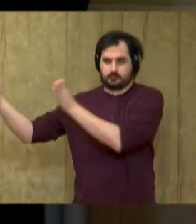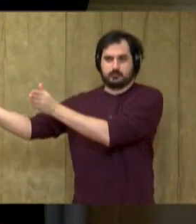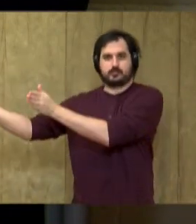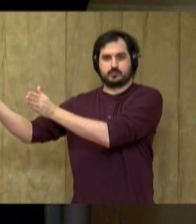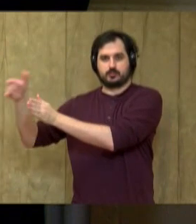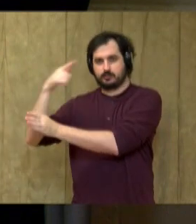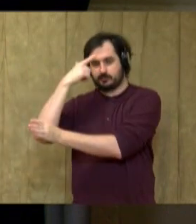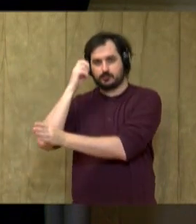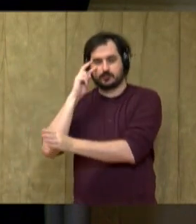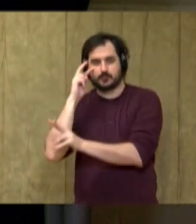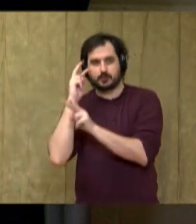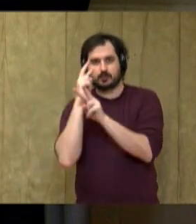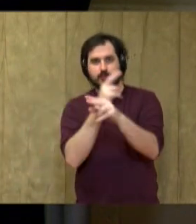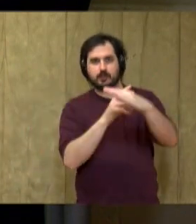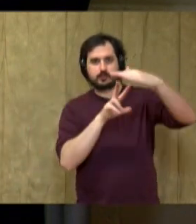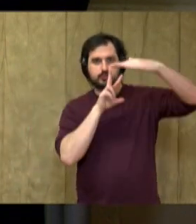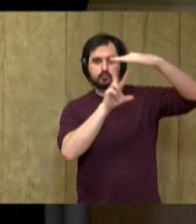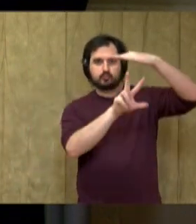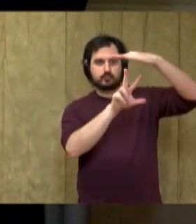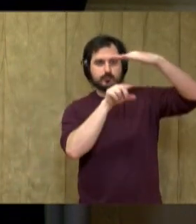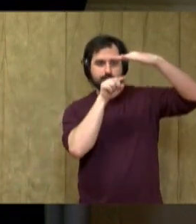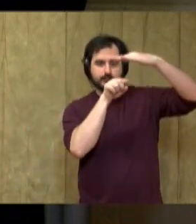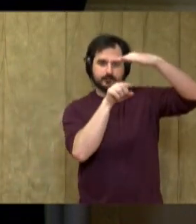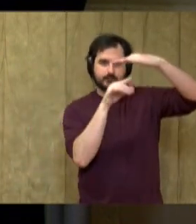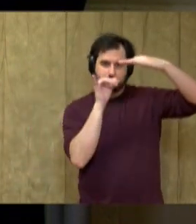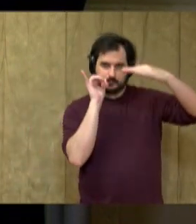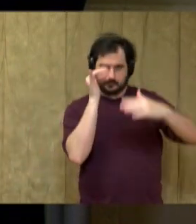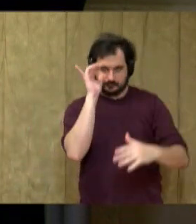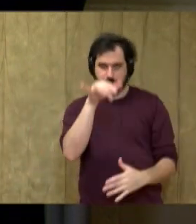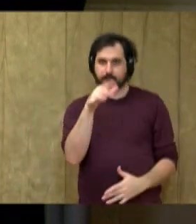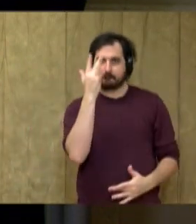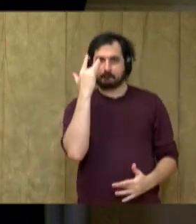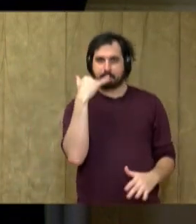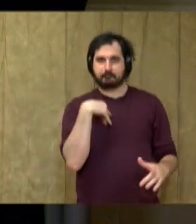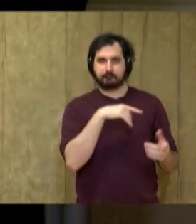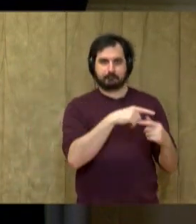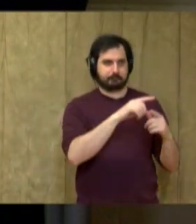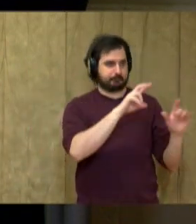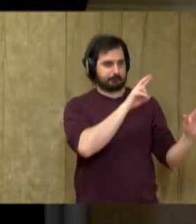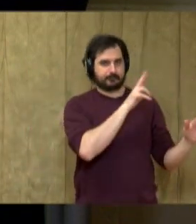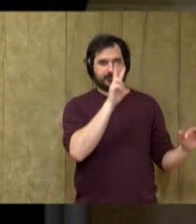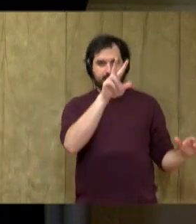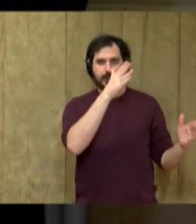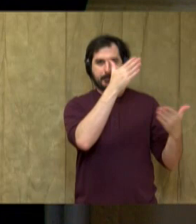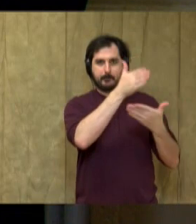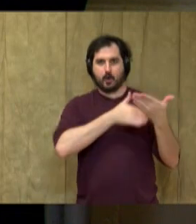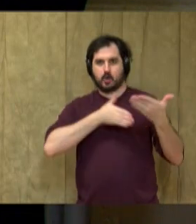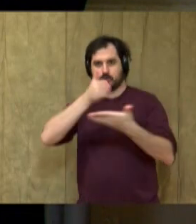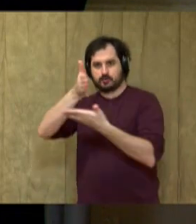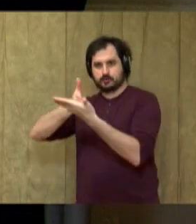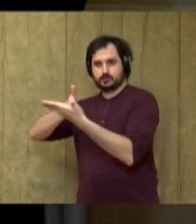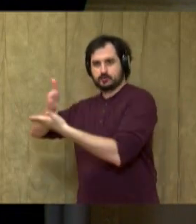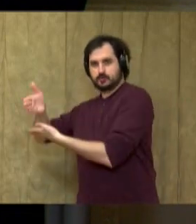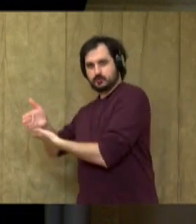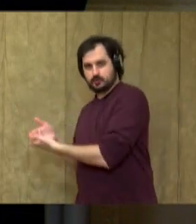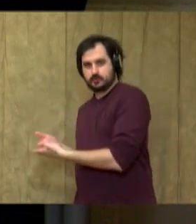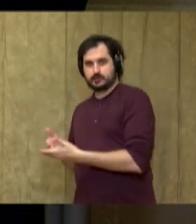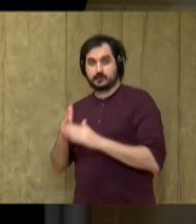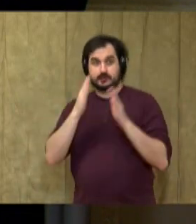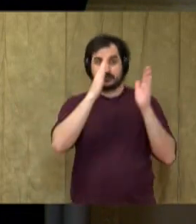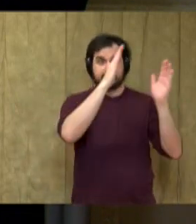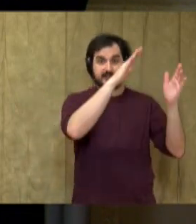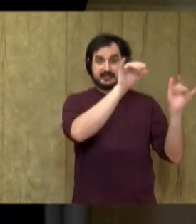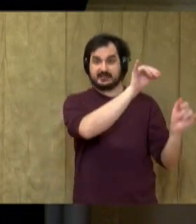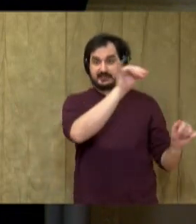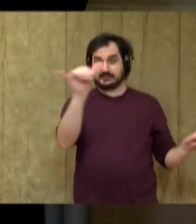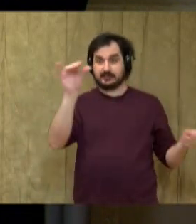3/3. And then notice what she did. She then broke that same number line up into ninths.